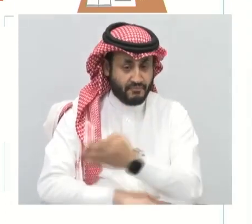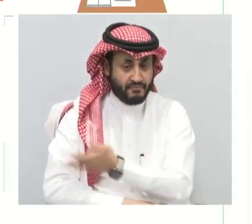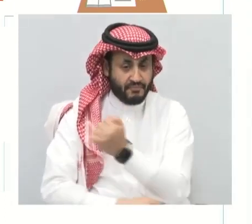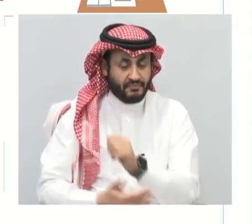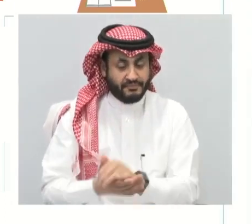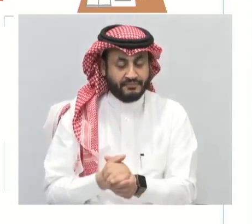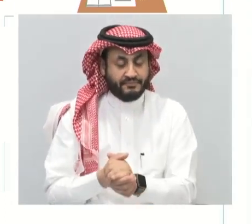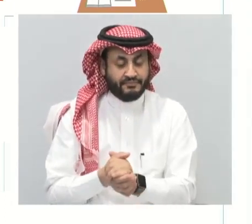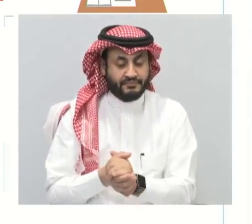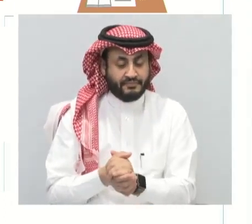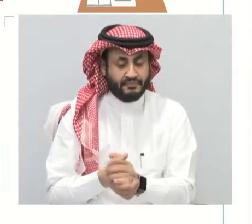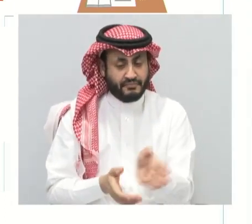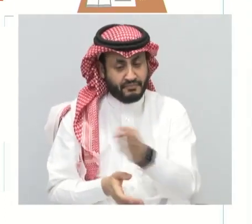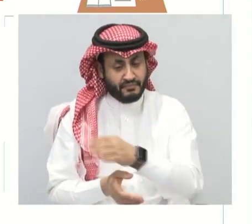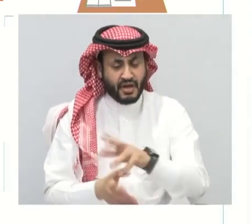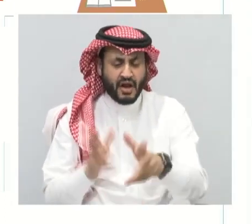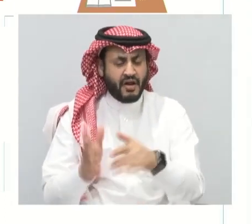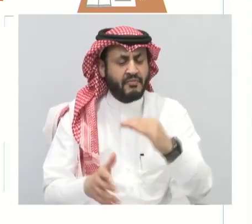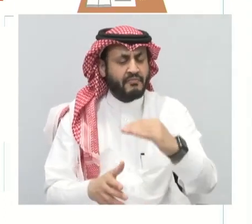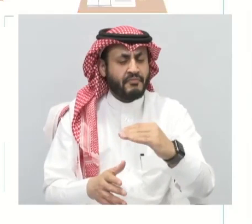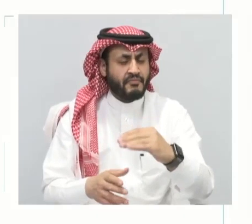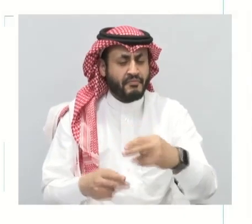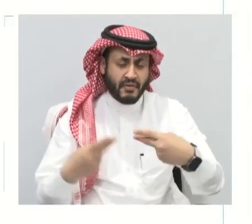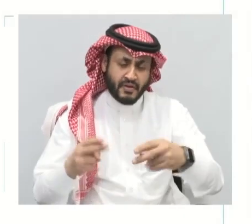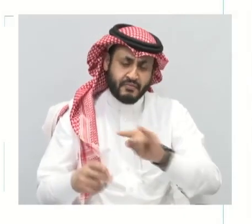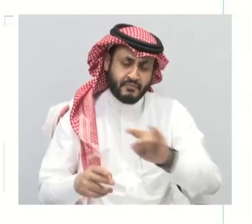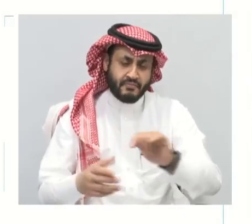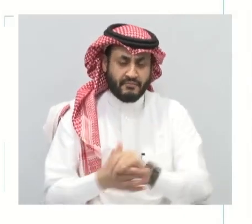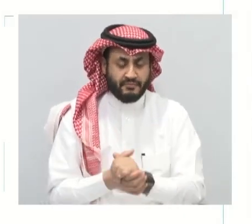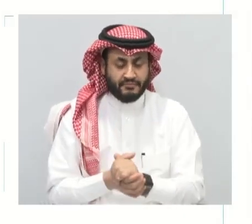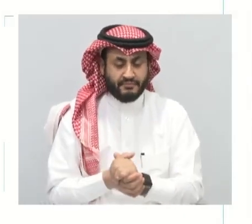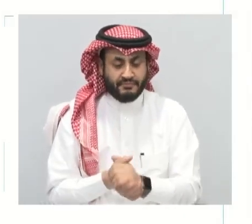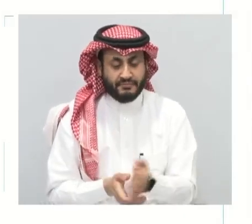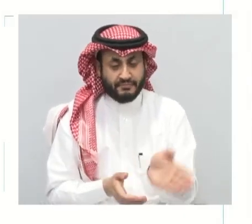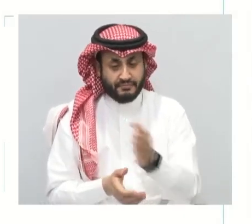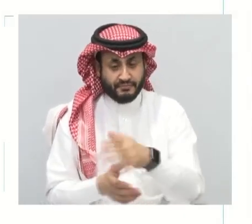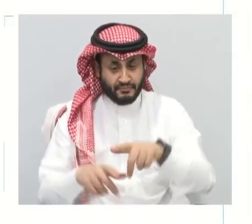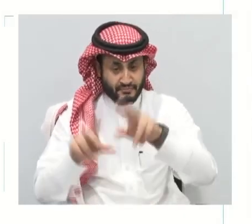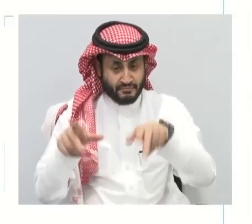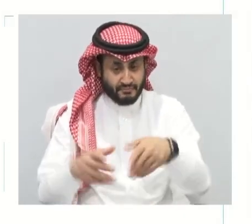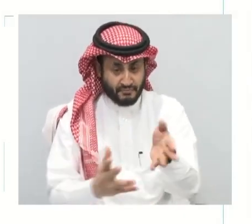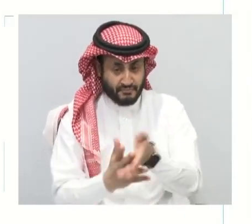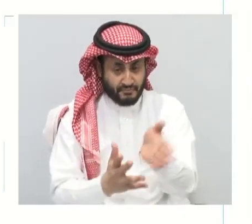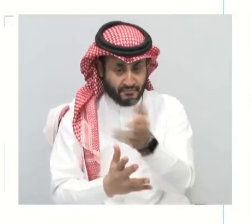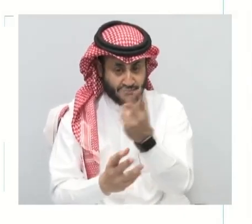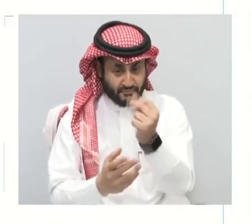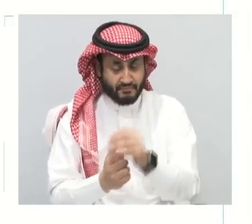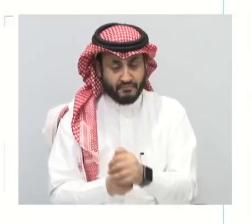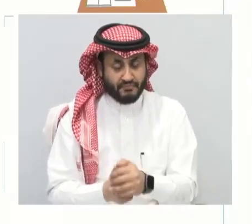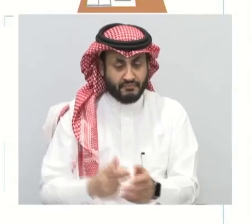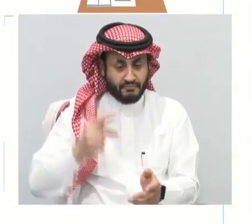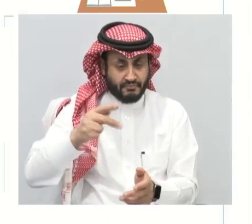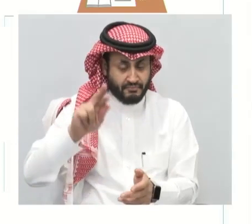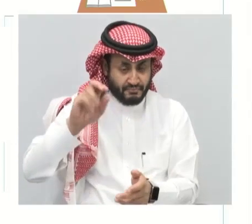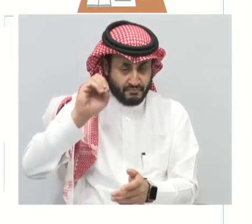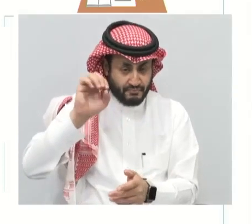help or a favor, and how to reply positively or negatively. And now we move to the second section of our class today, which is